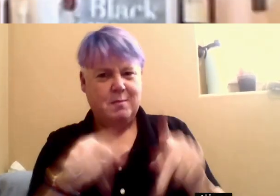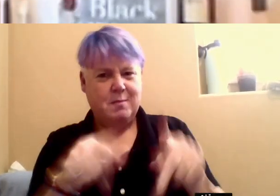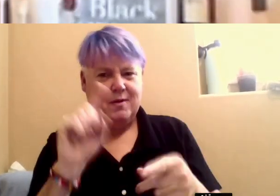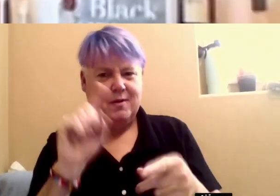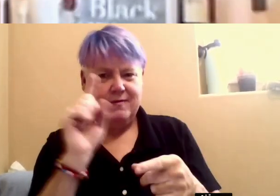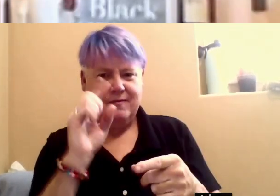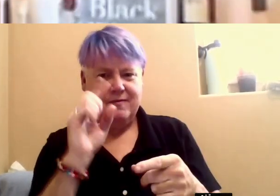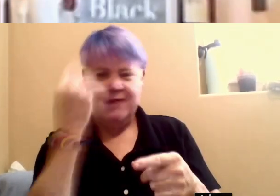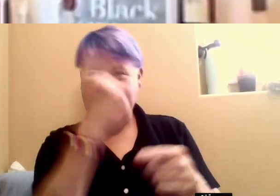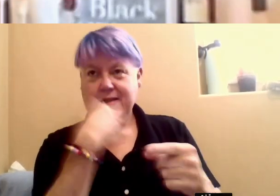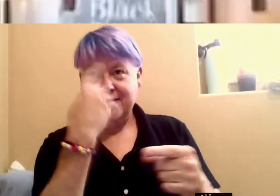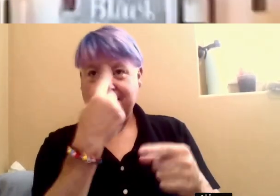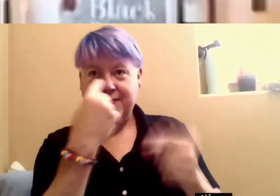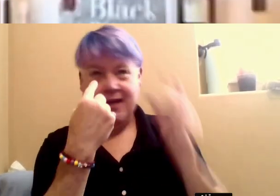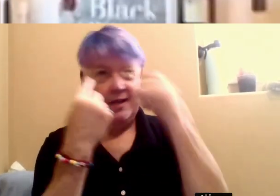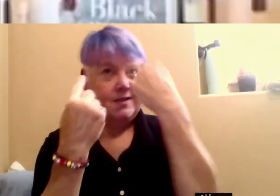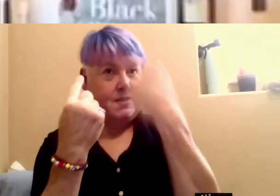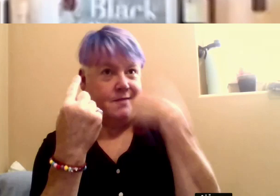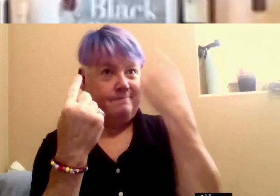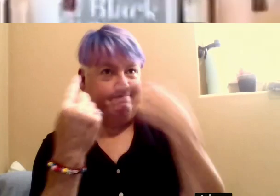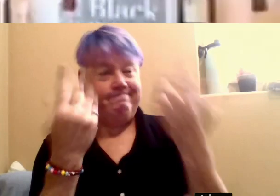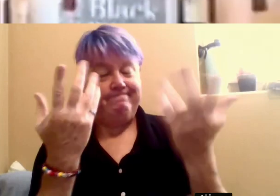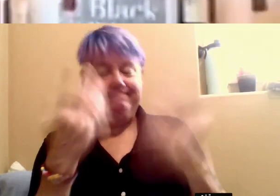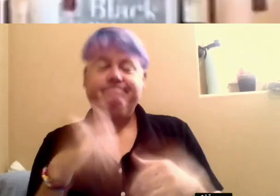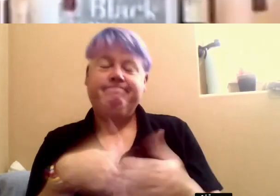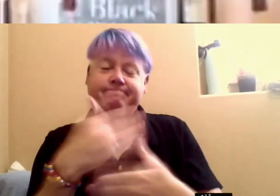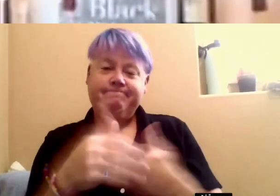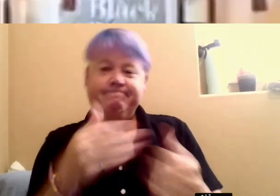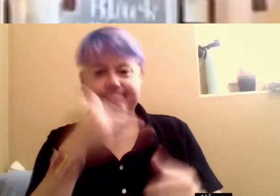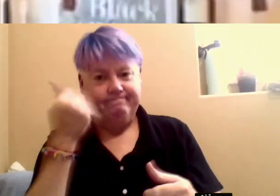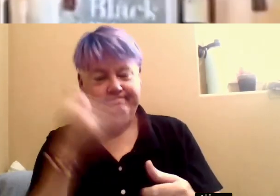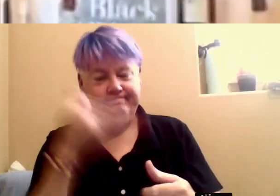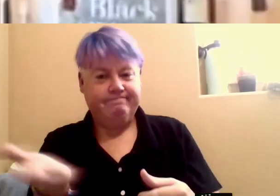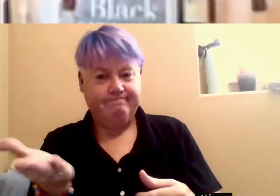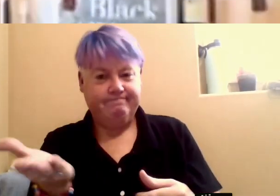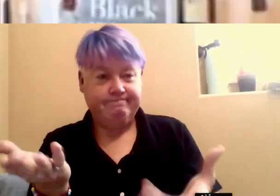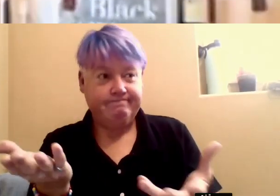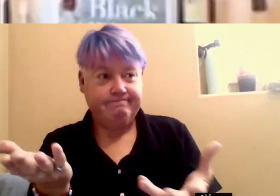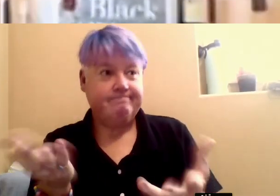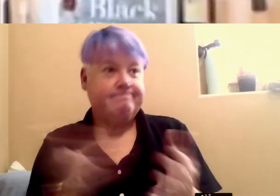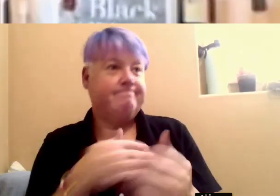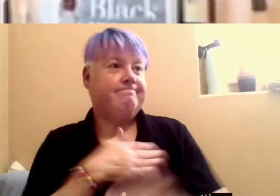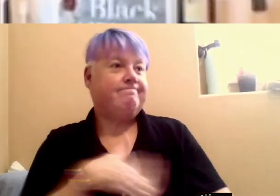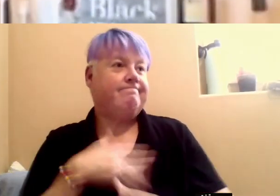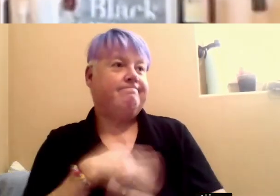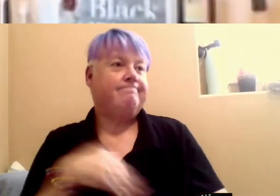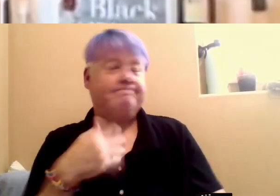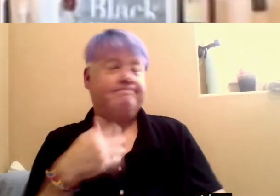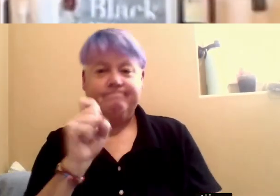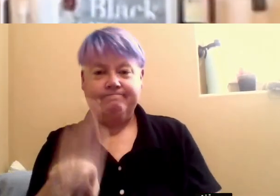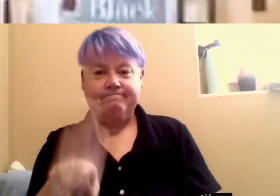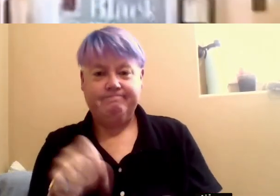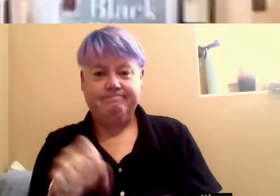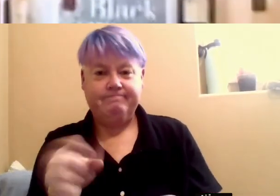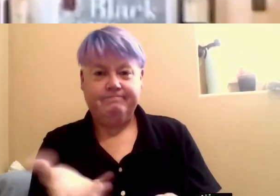But this is the next best thing. So, I appreciate being asked to be here at the Word on the